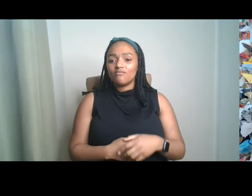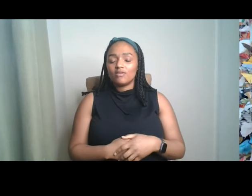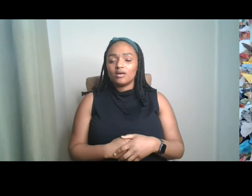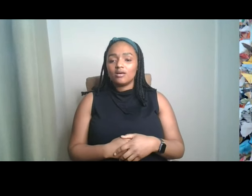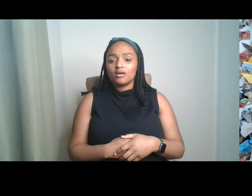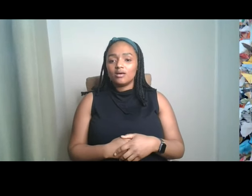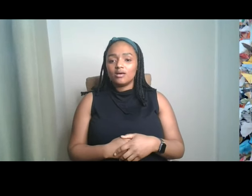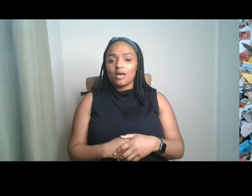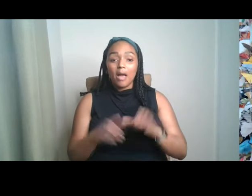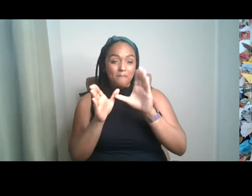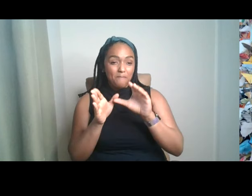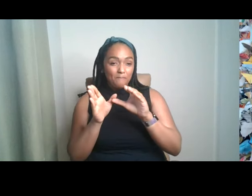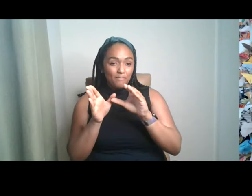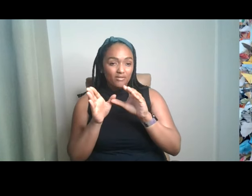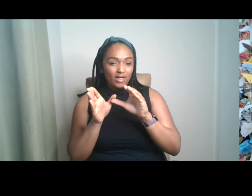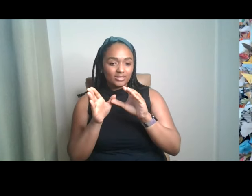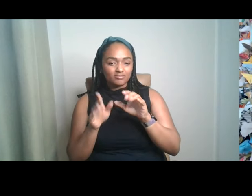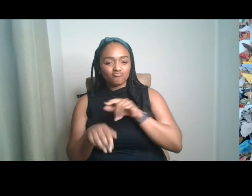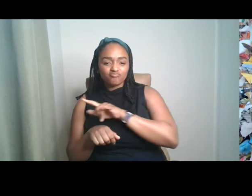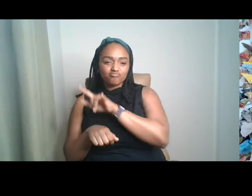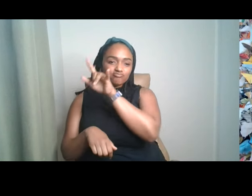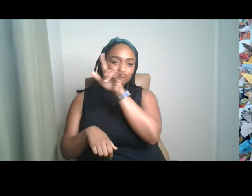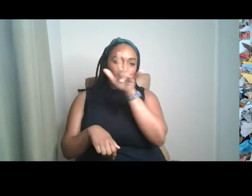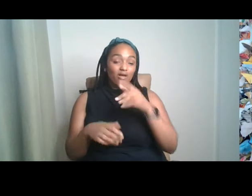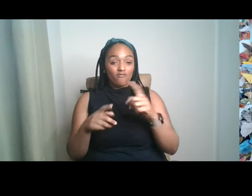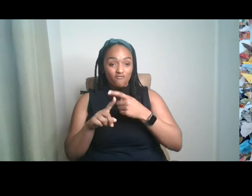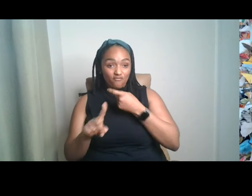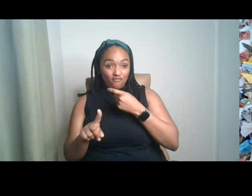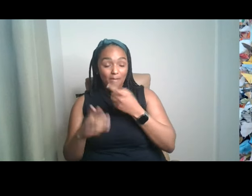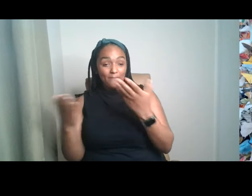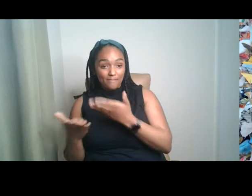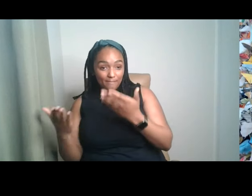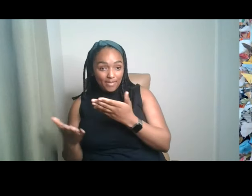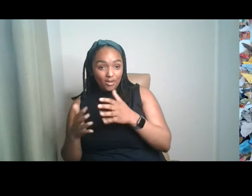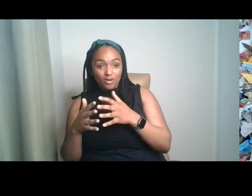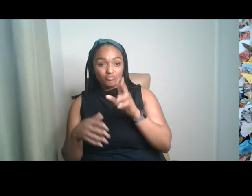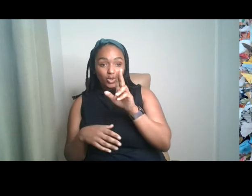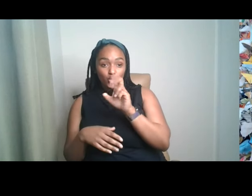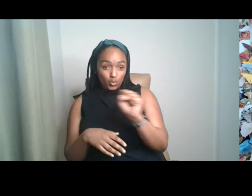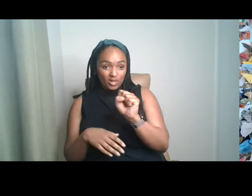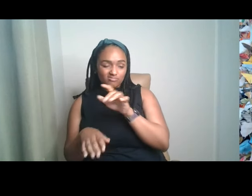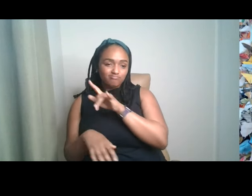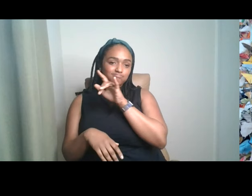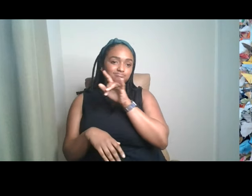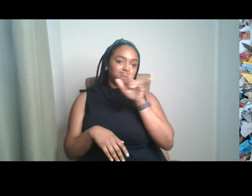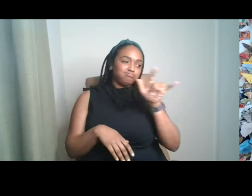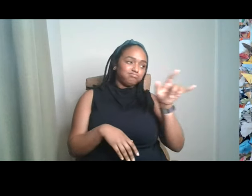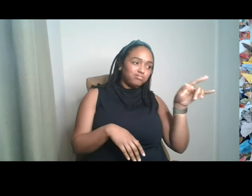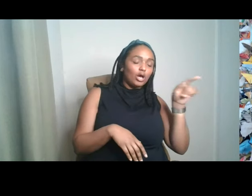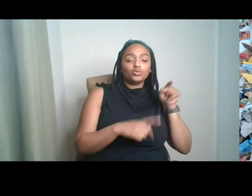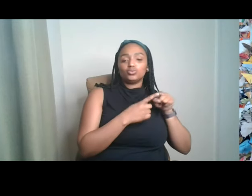And one of our key things was to make sure the project was kid-led and that kids were the main decision